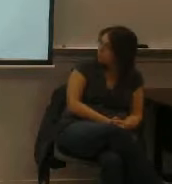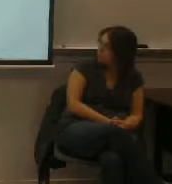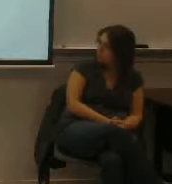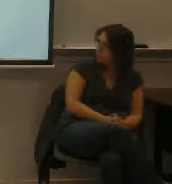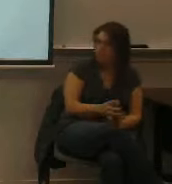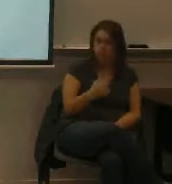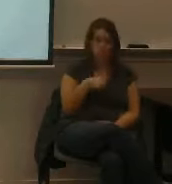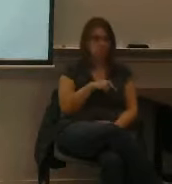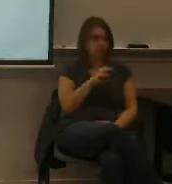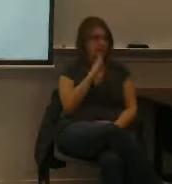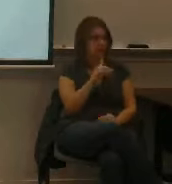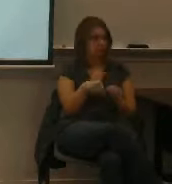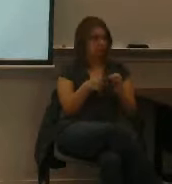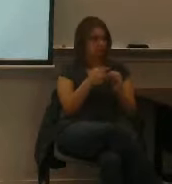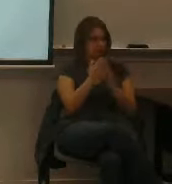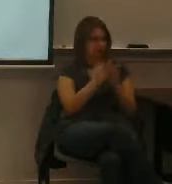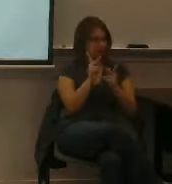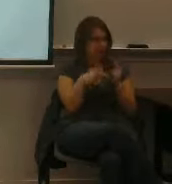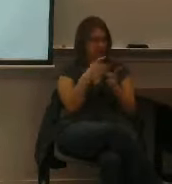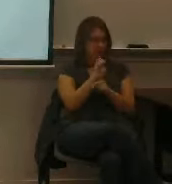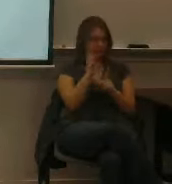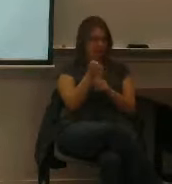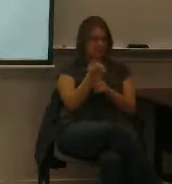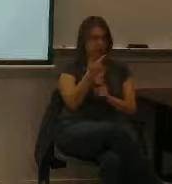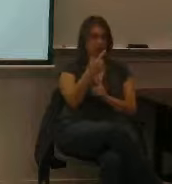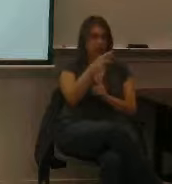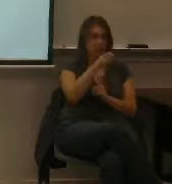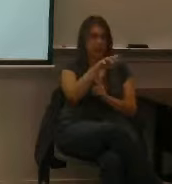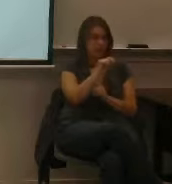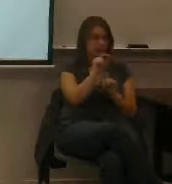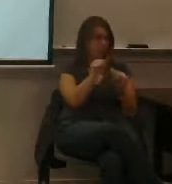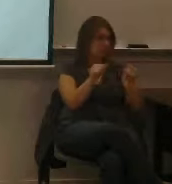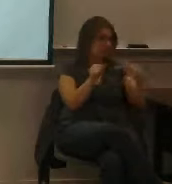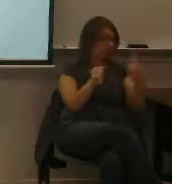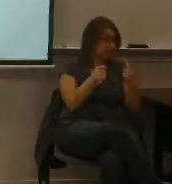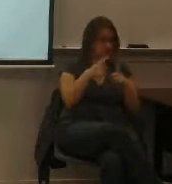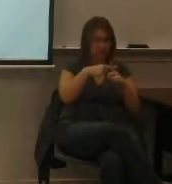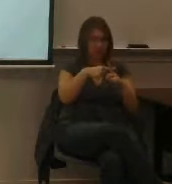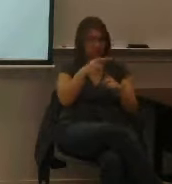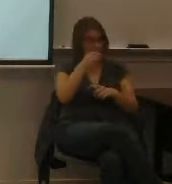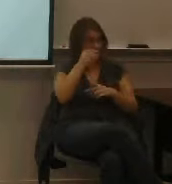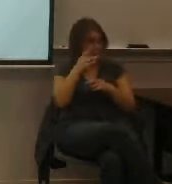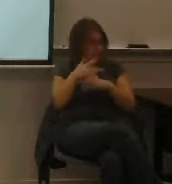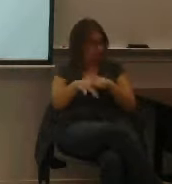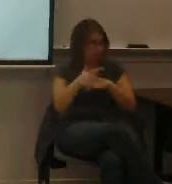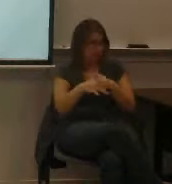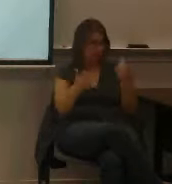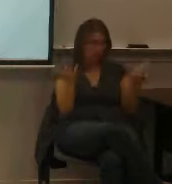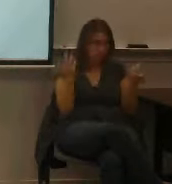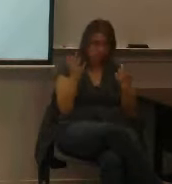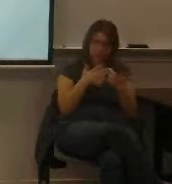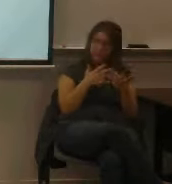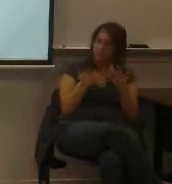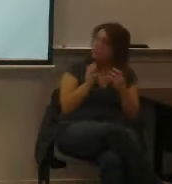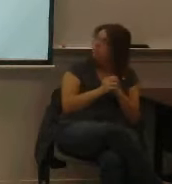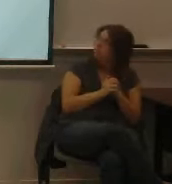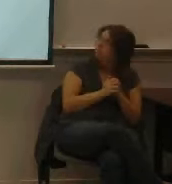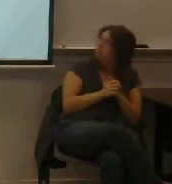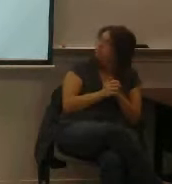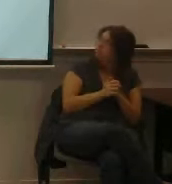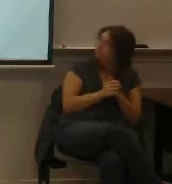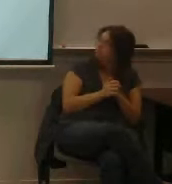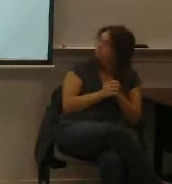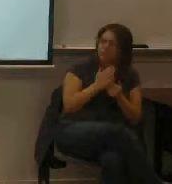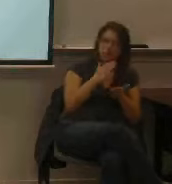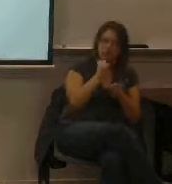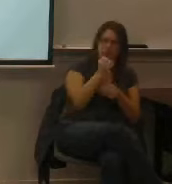So we'll talk about some kind of environmental gradient. Now this might be pH, temperature, food availability even. Not so